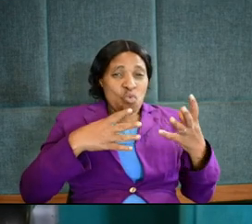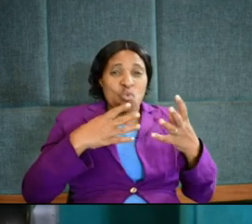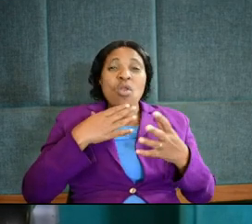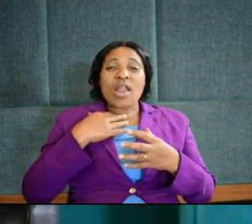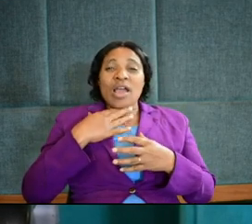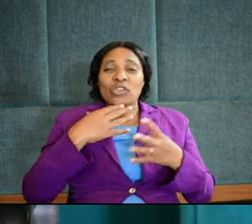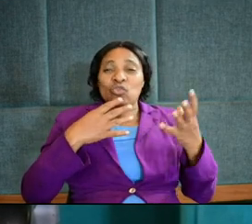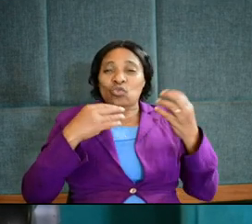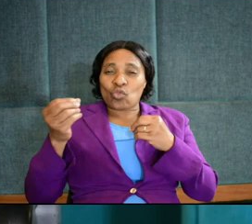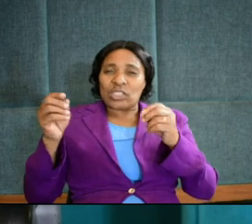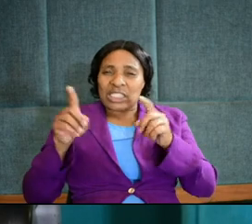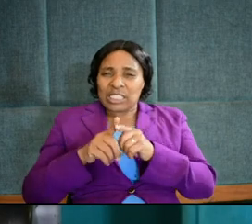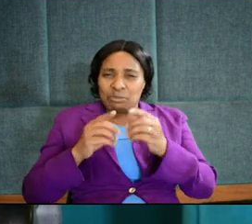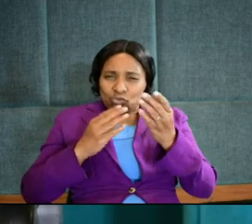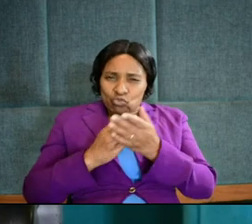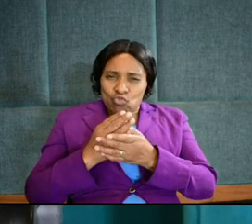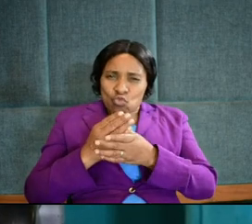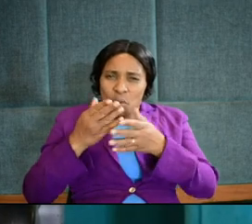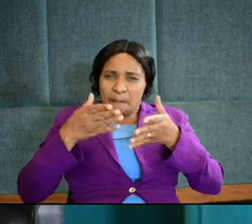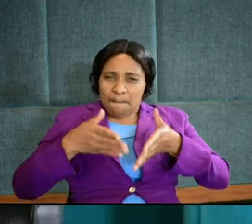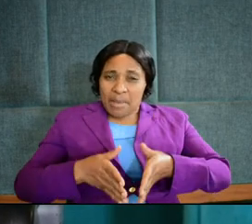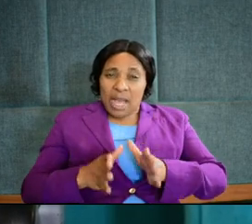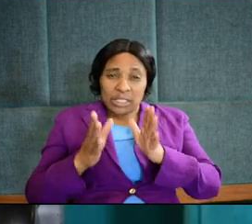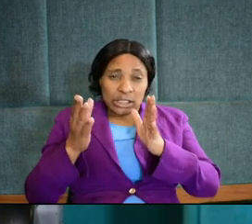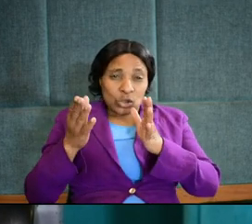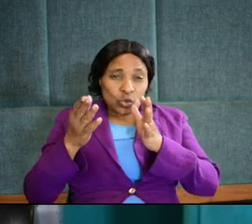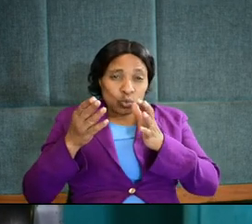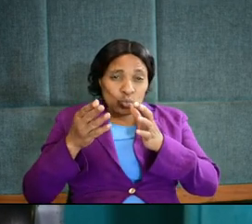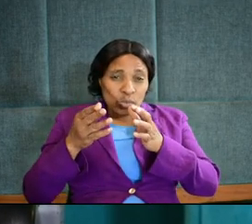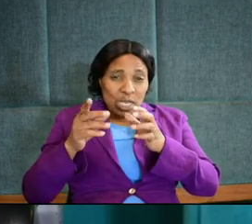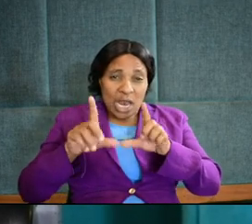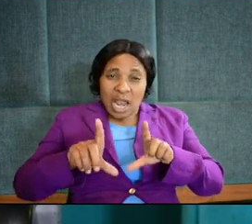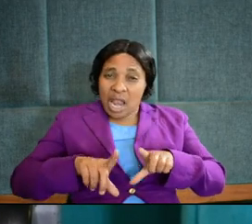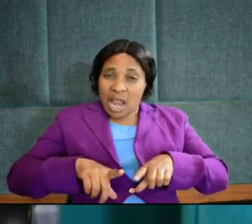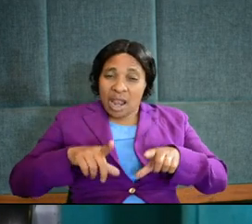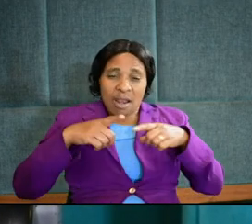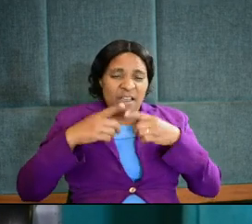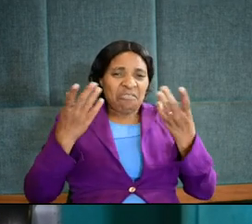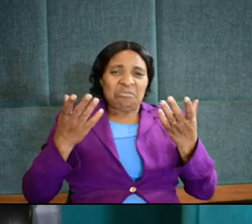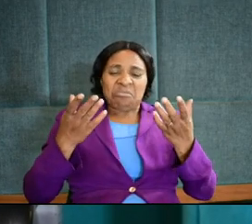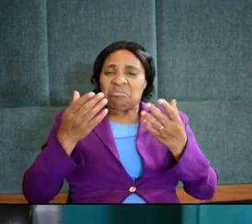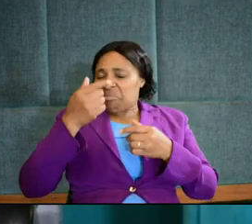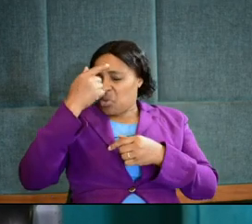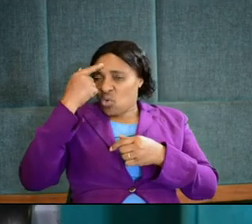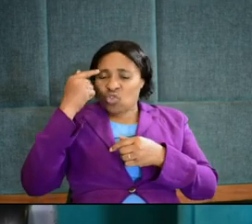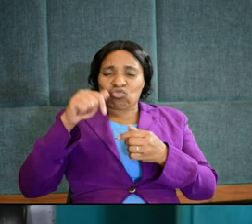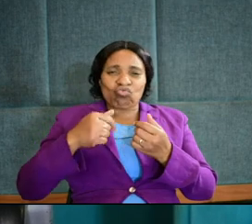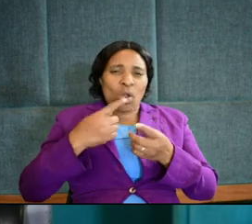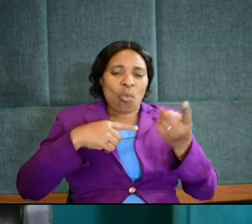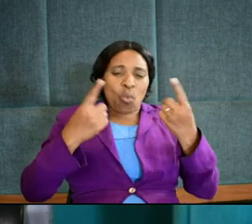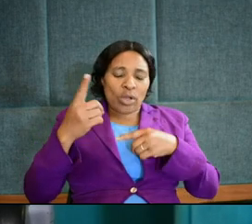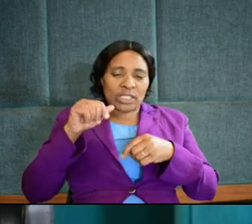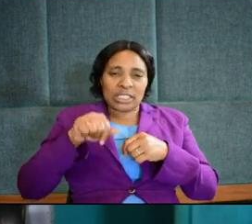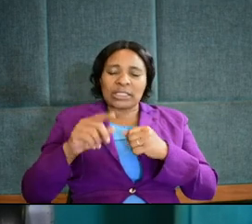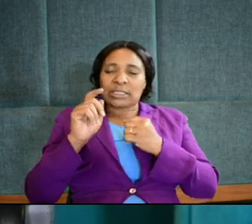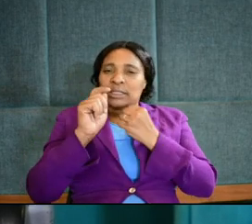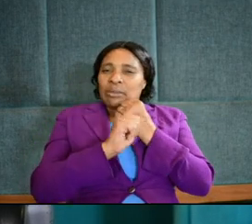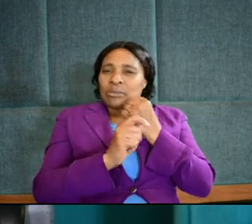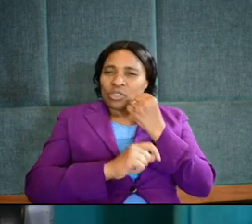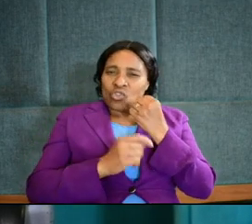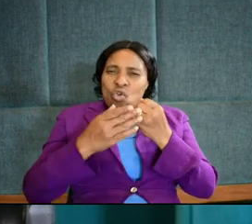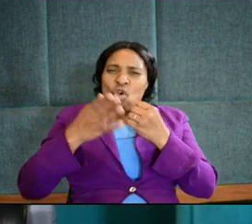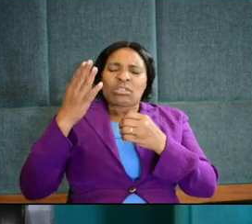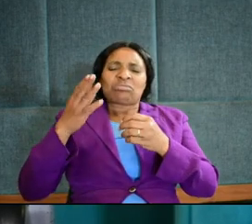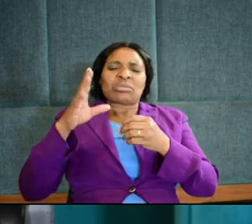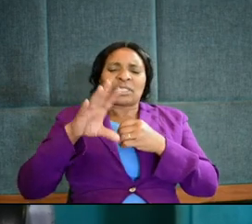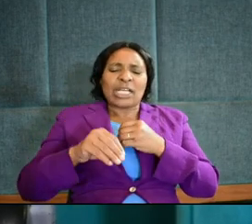through the same path in your life because you are not overcoming this temptation? Because God will take you through it every